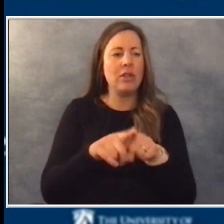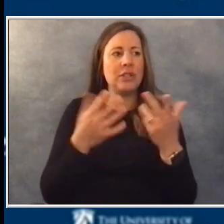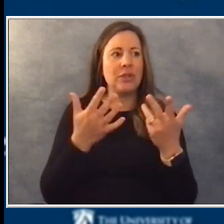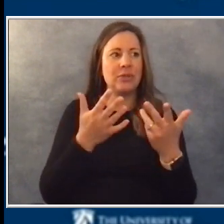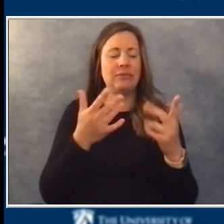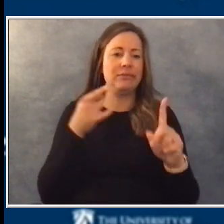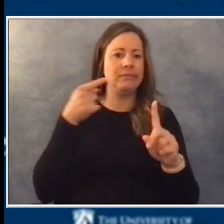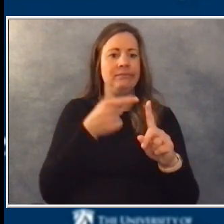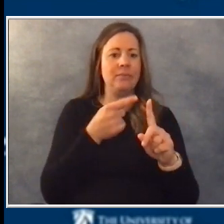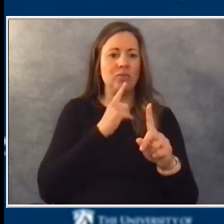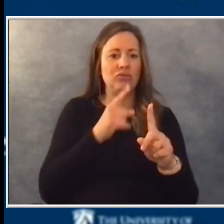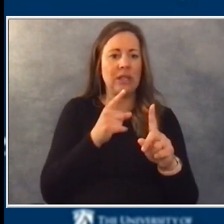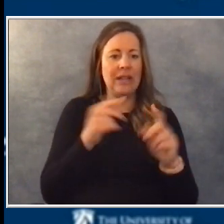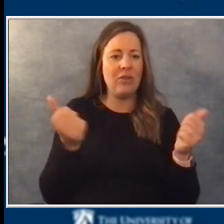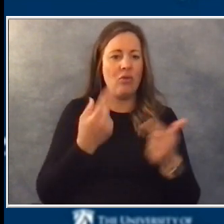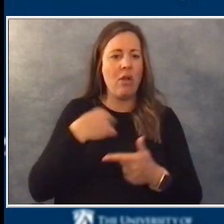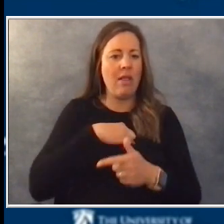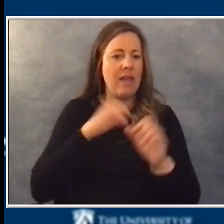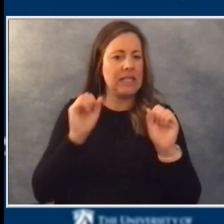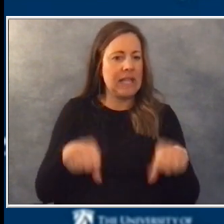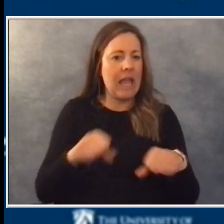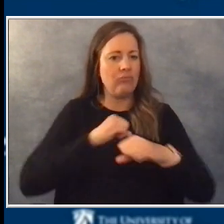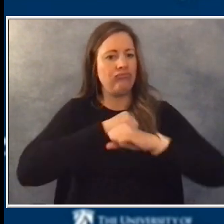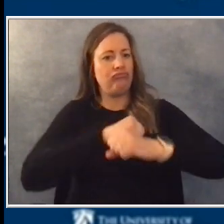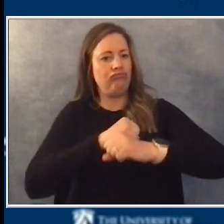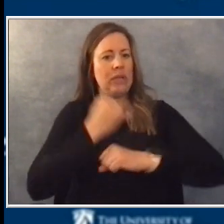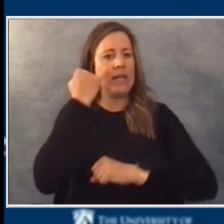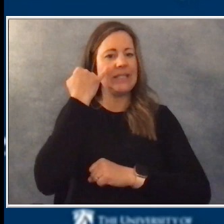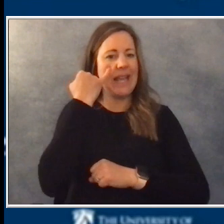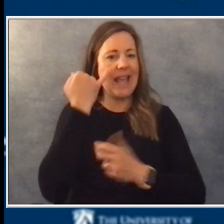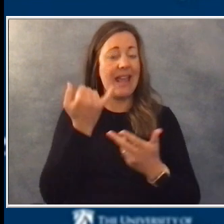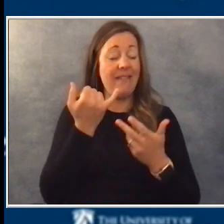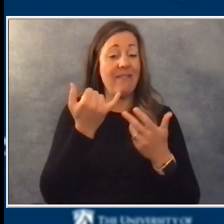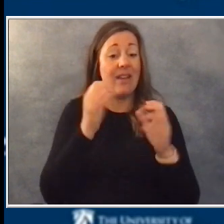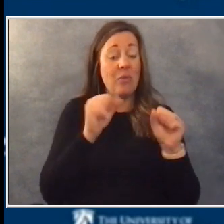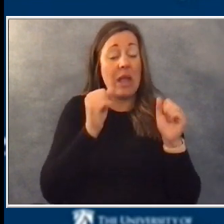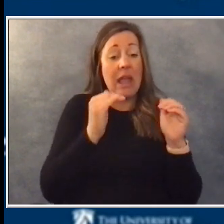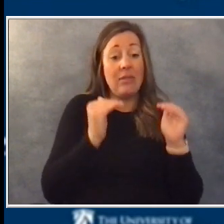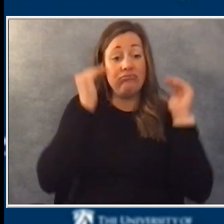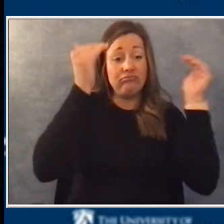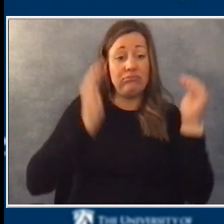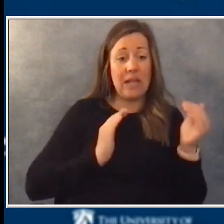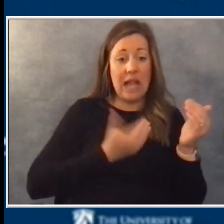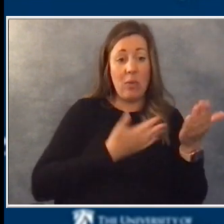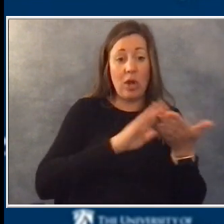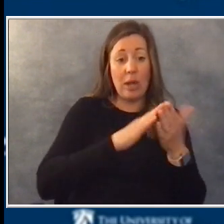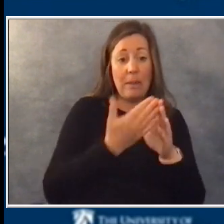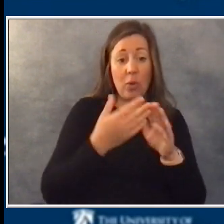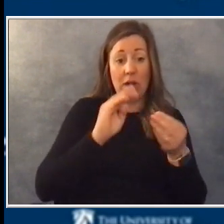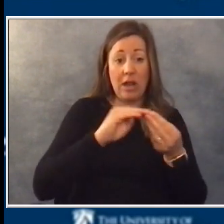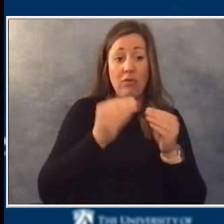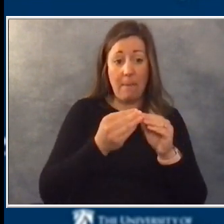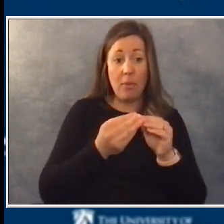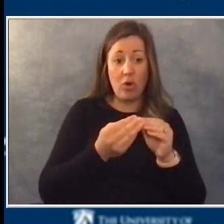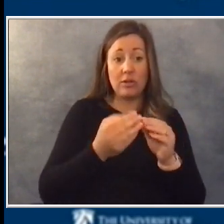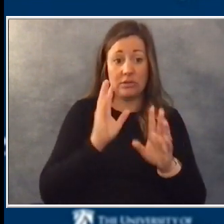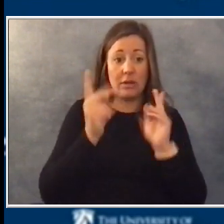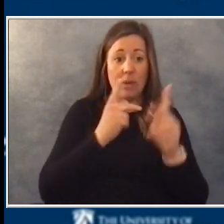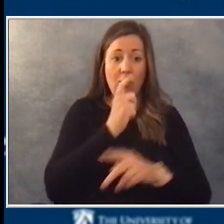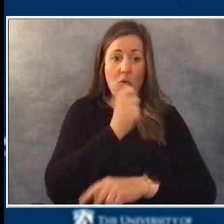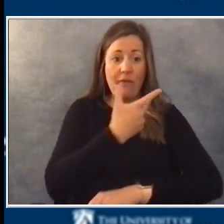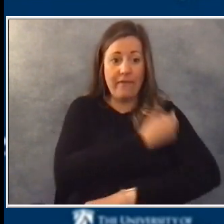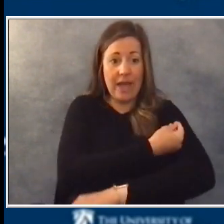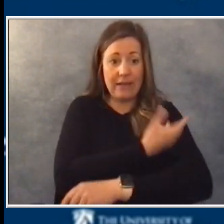is that we can all be protected if we increase, number one, our community rates of vaccination against polio, but